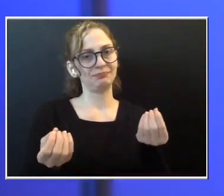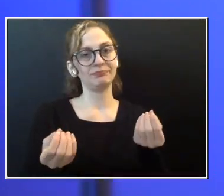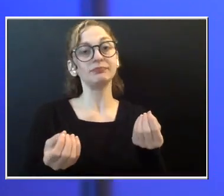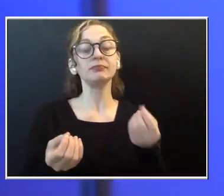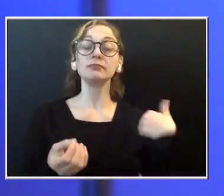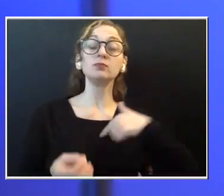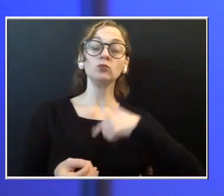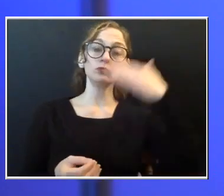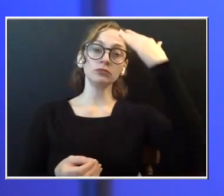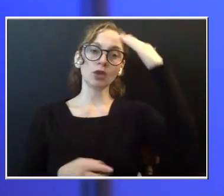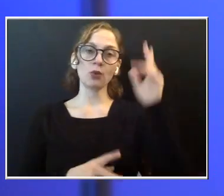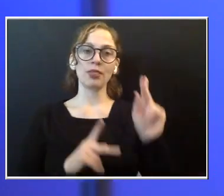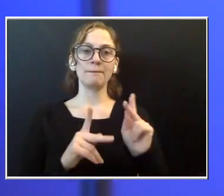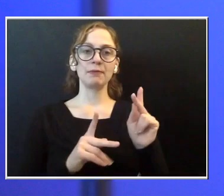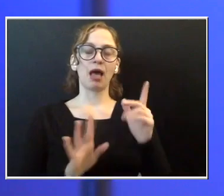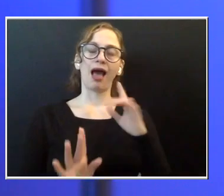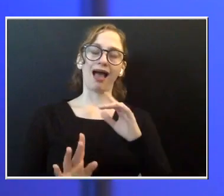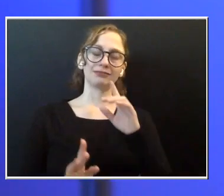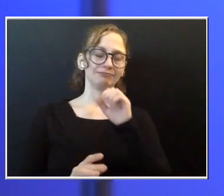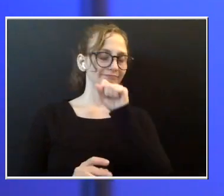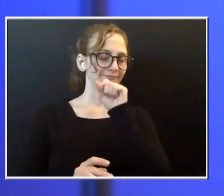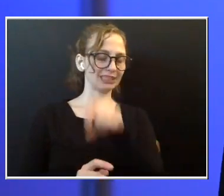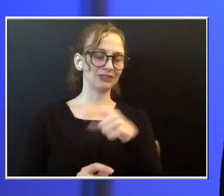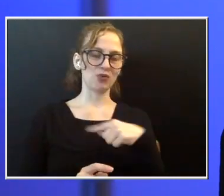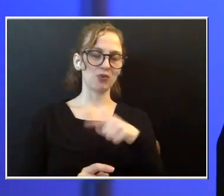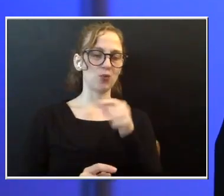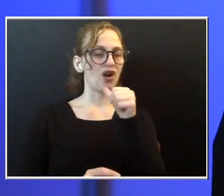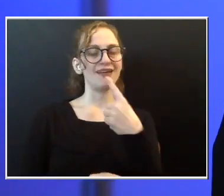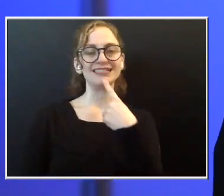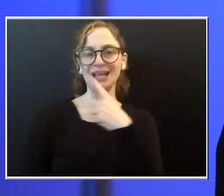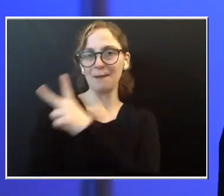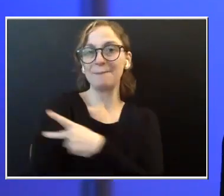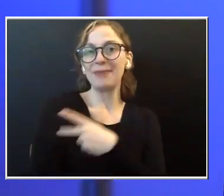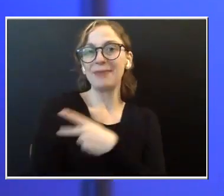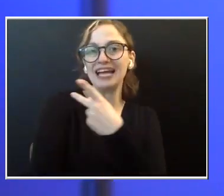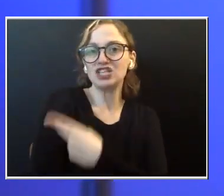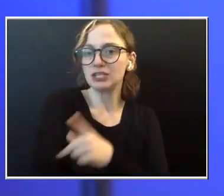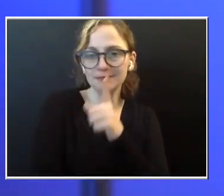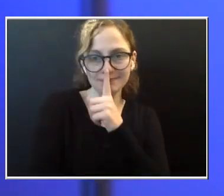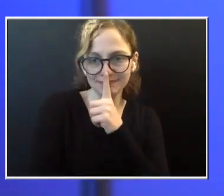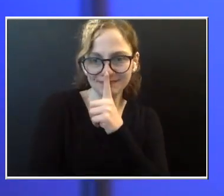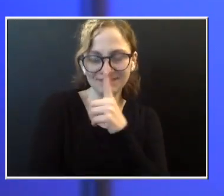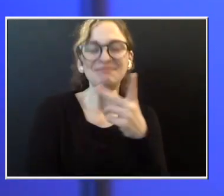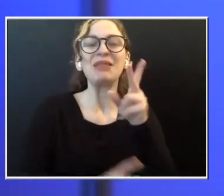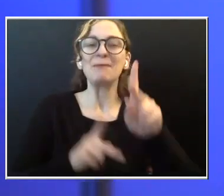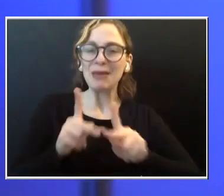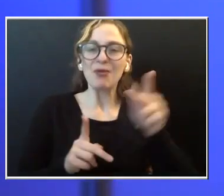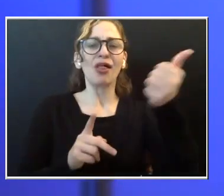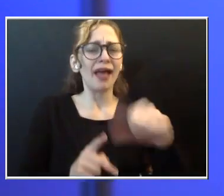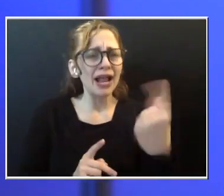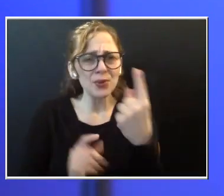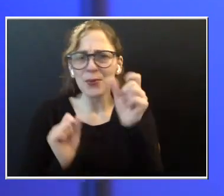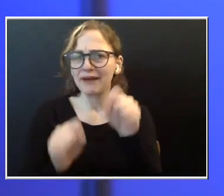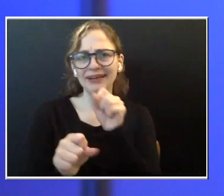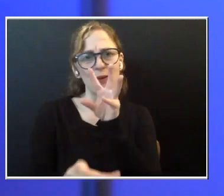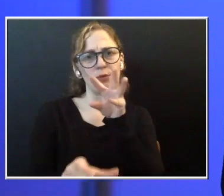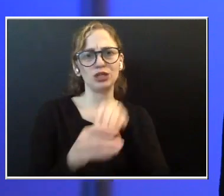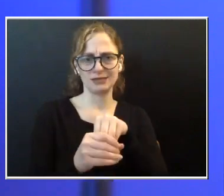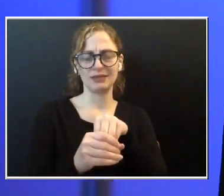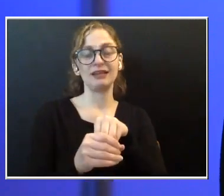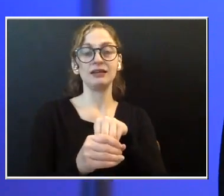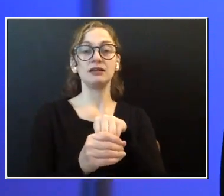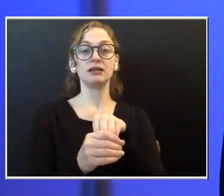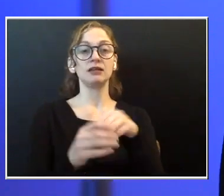love it that we're not saying patients, because they may not be patients. Anyone can participate. We'll be making sure that people know